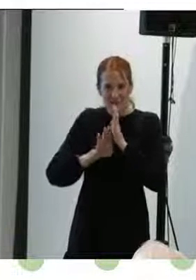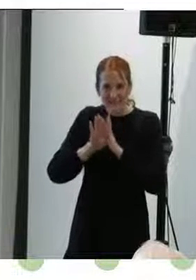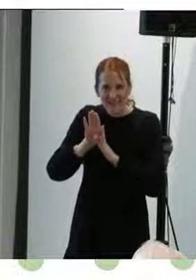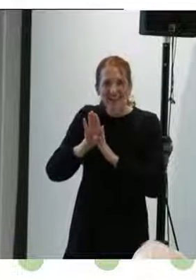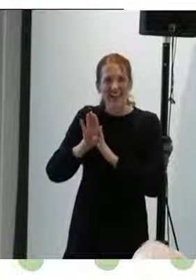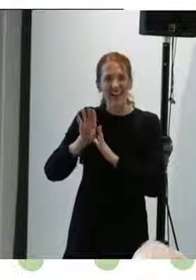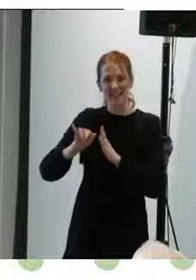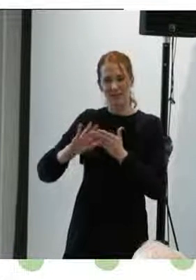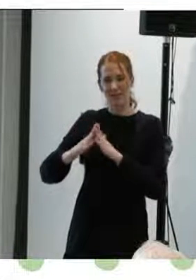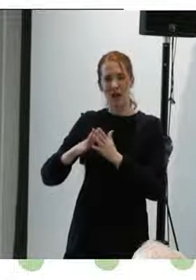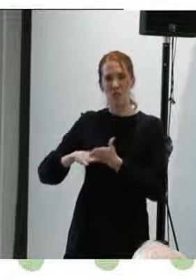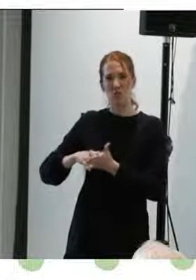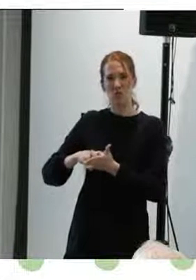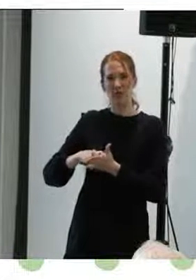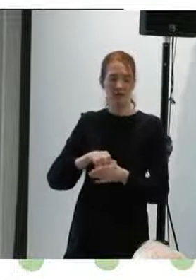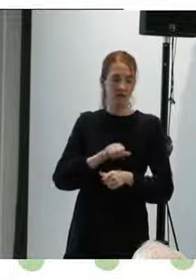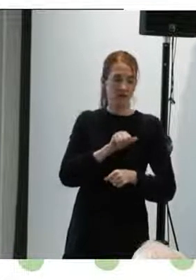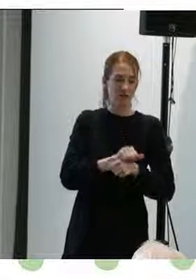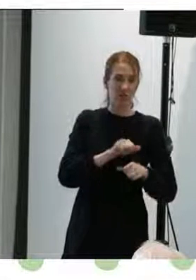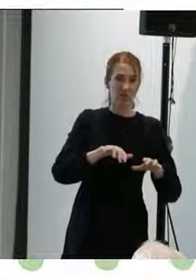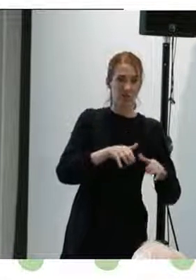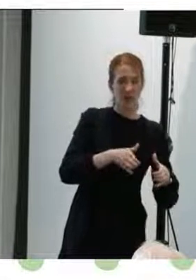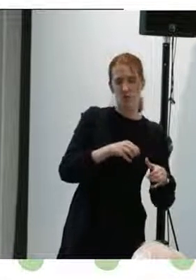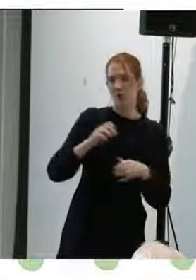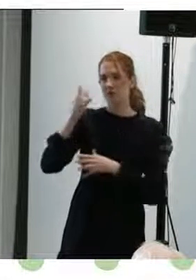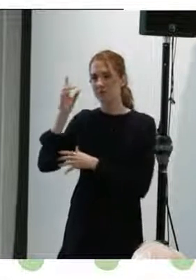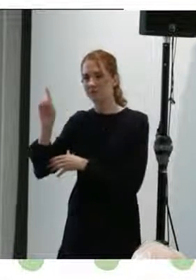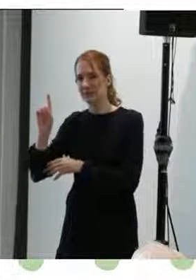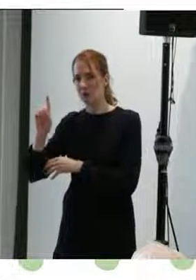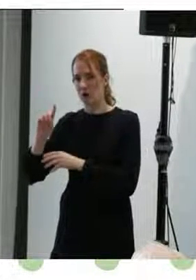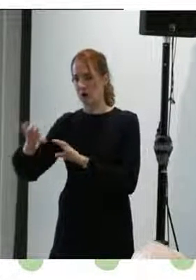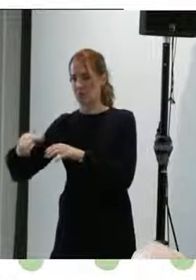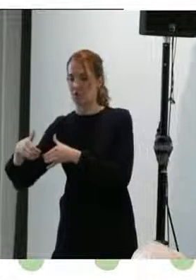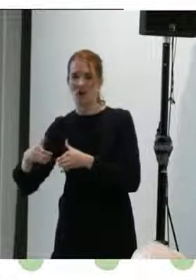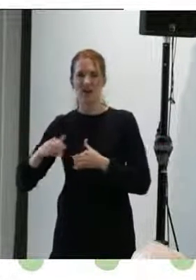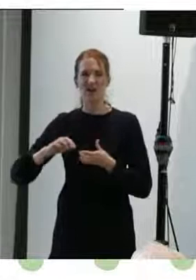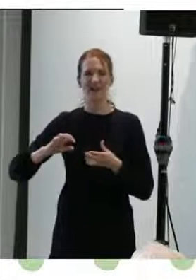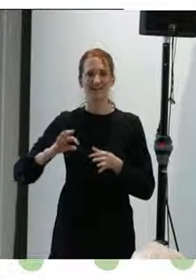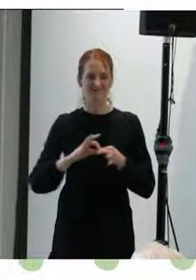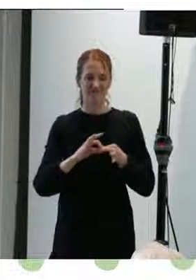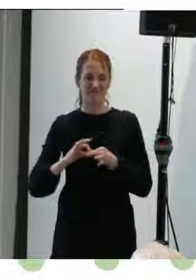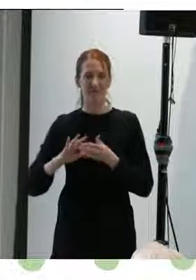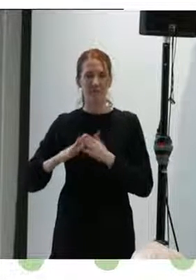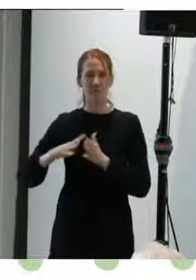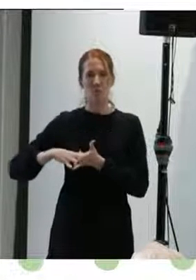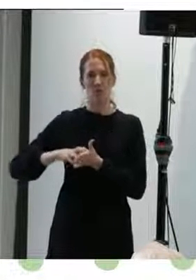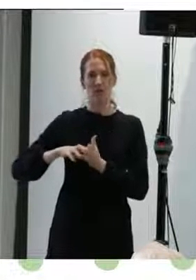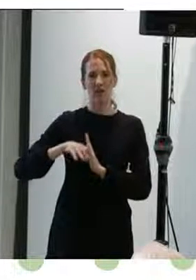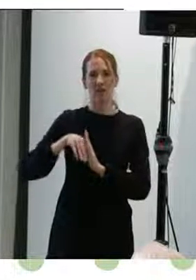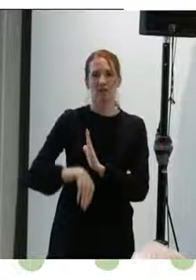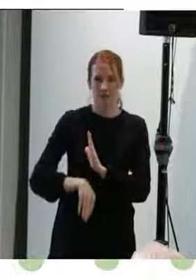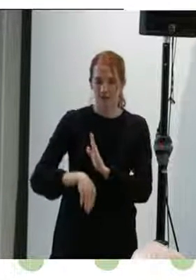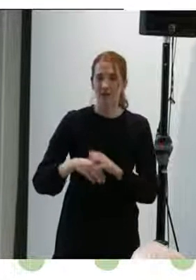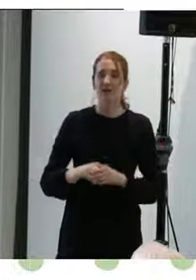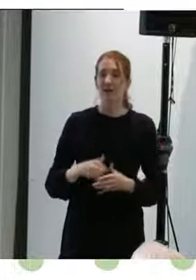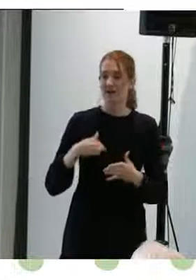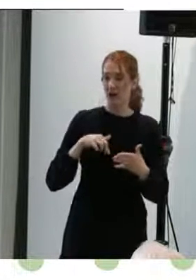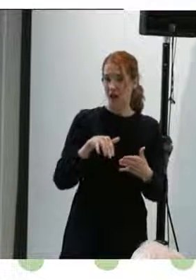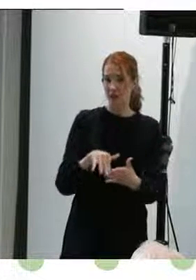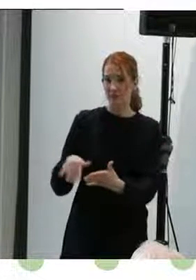of this link between labor and the Democratic Party. And in the southern counties of the coal region where I studied, politicians who